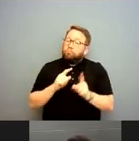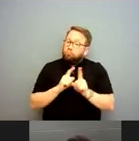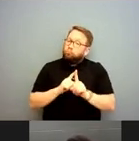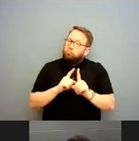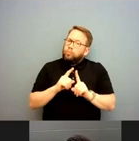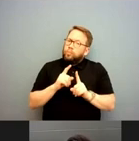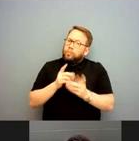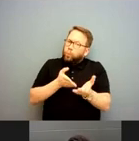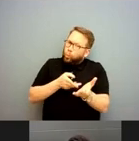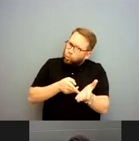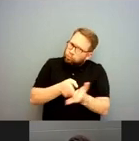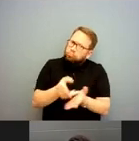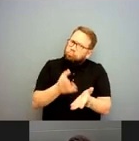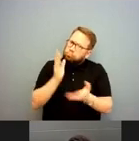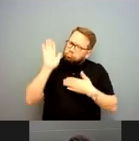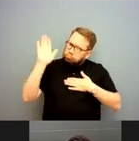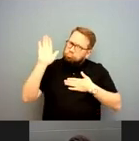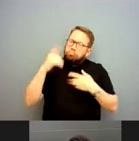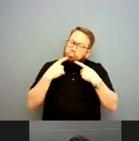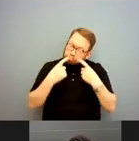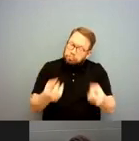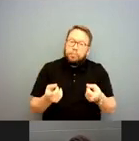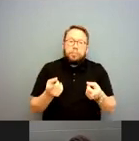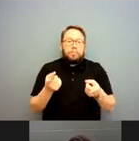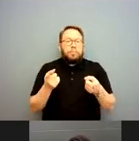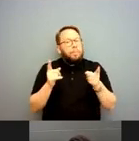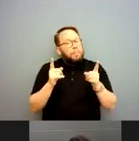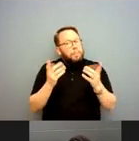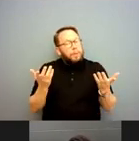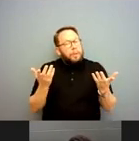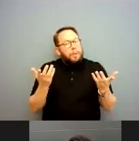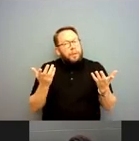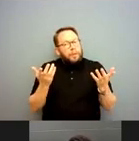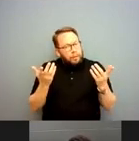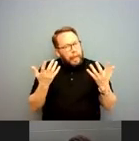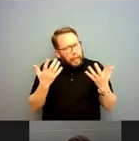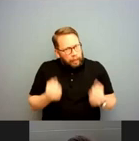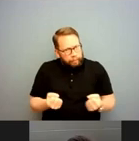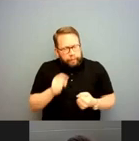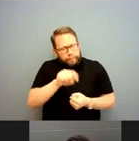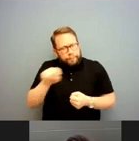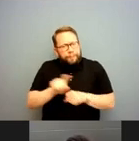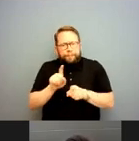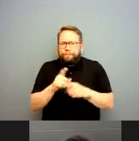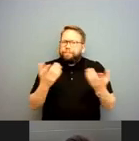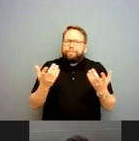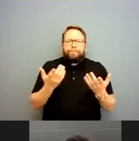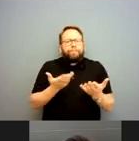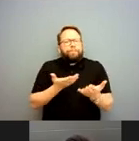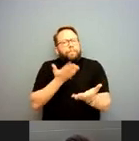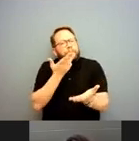topic. But the lack of existing data is pointed out also in those research